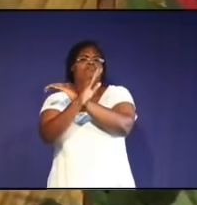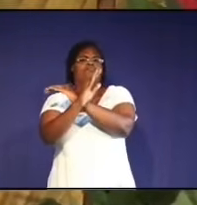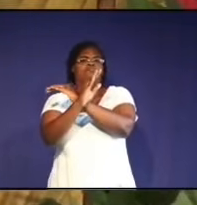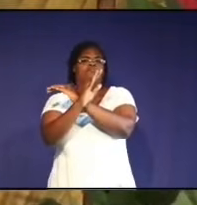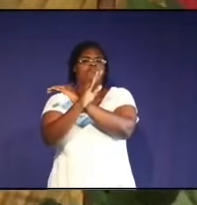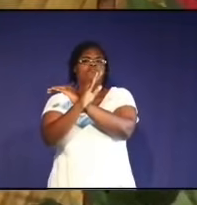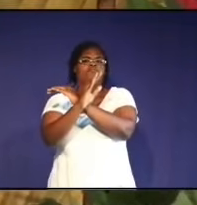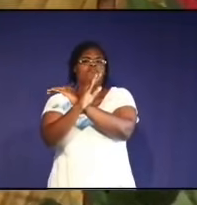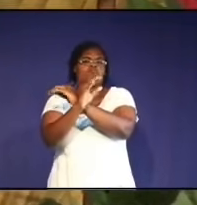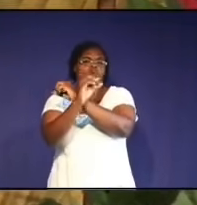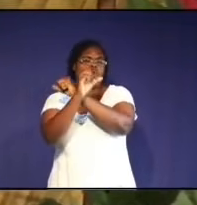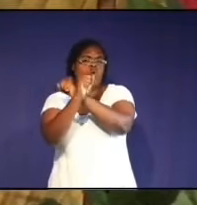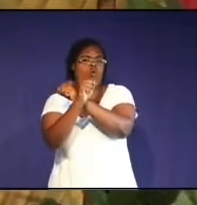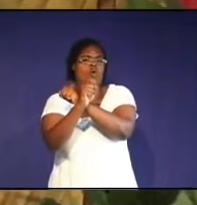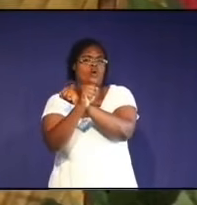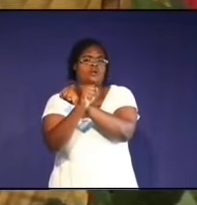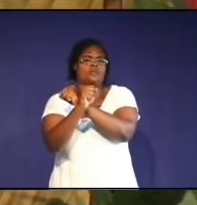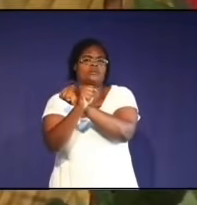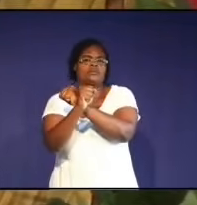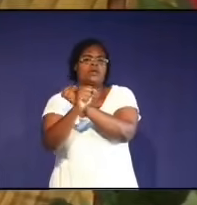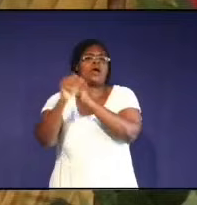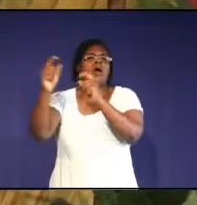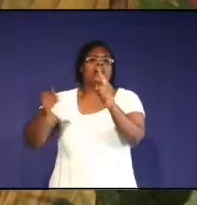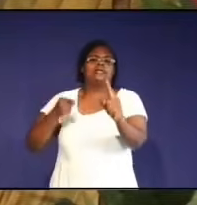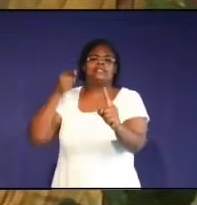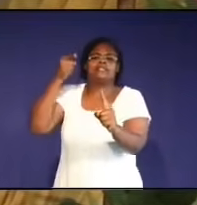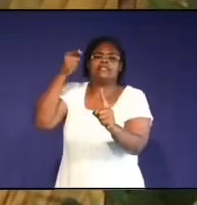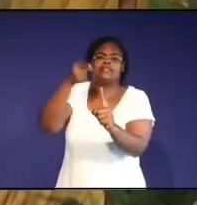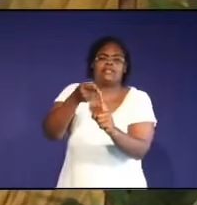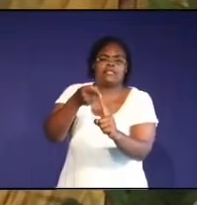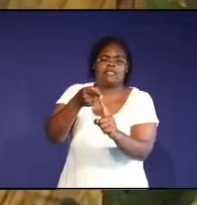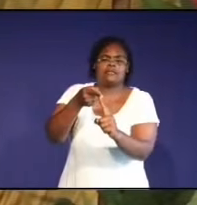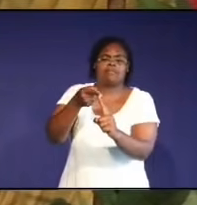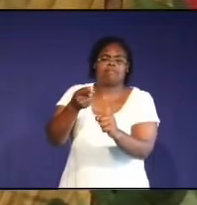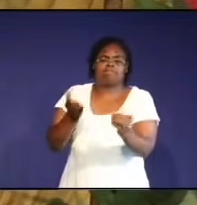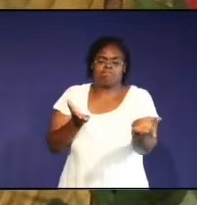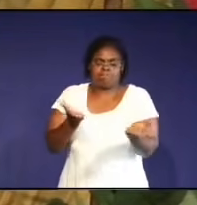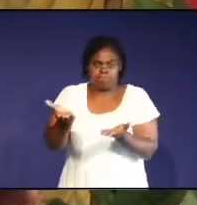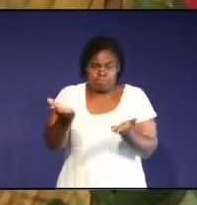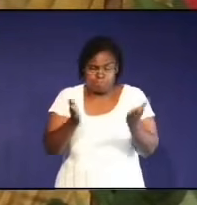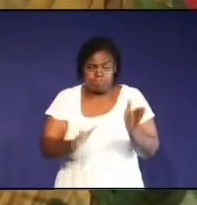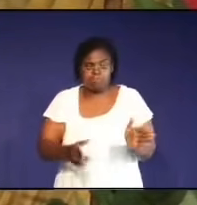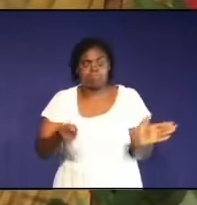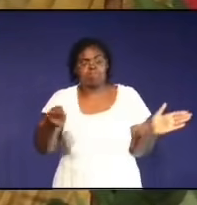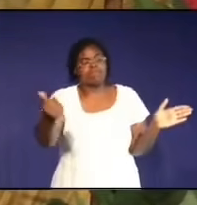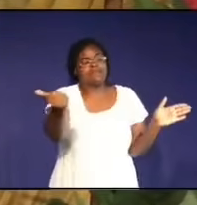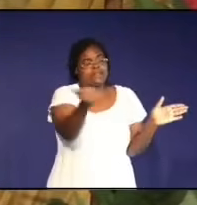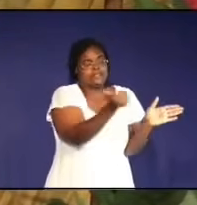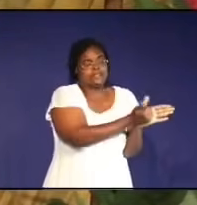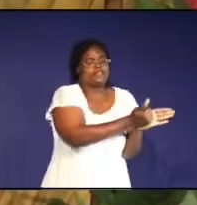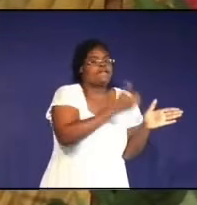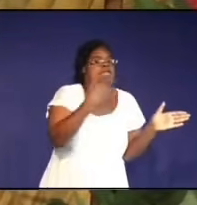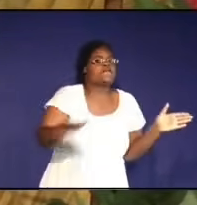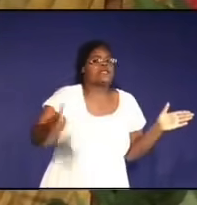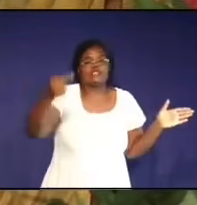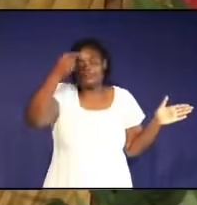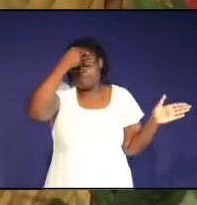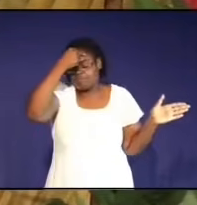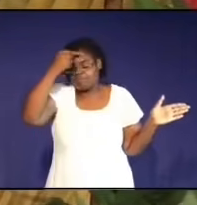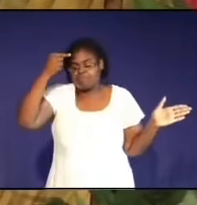their foreheads. I'm almost done. He's addressing the issues of